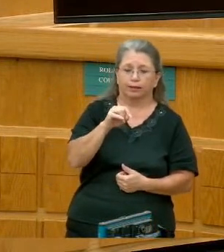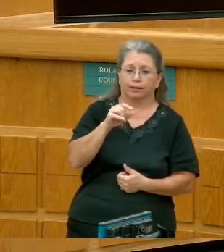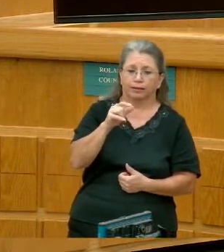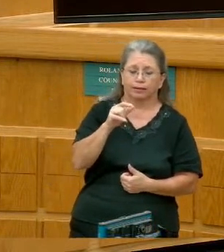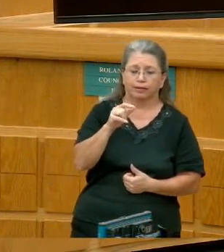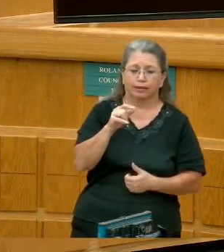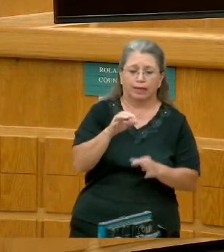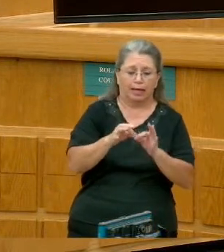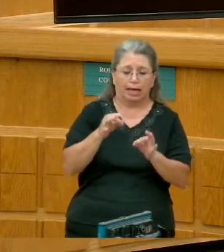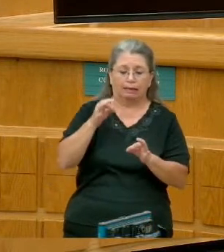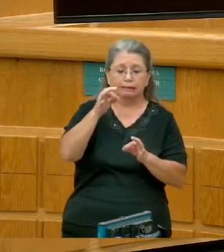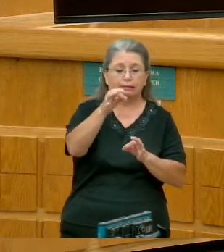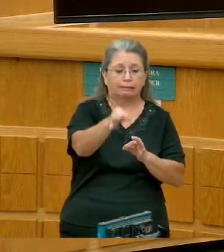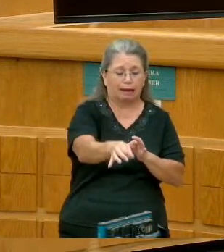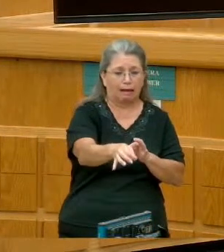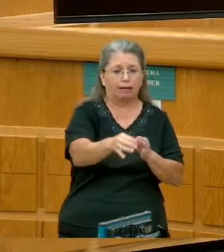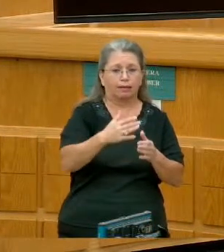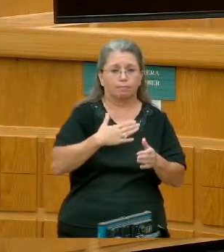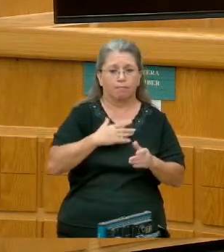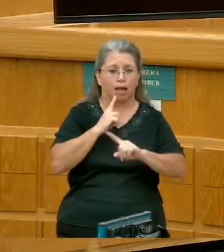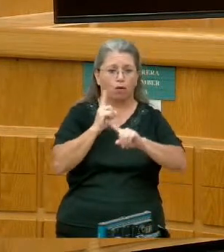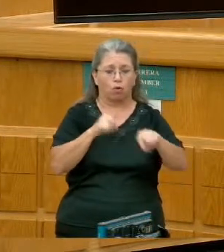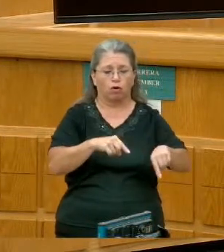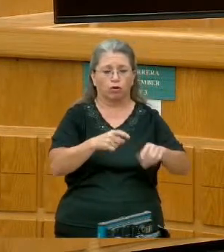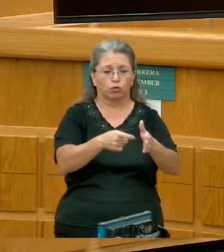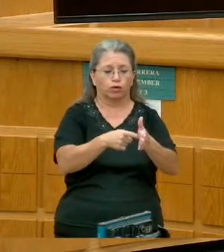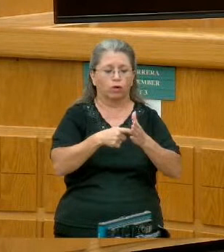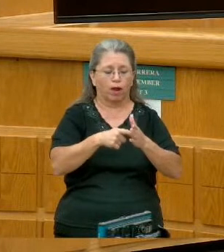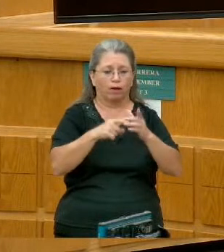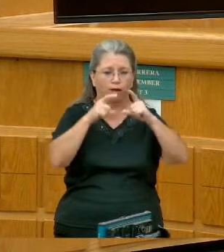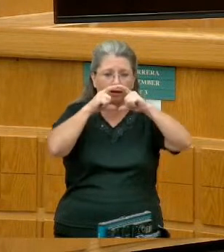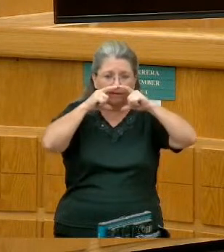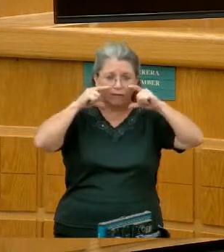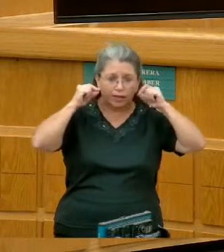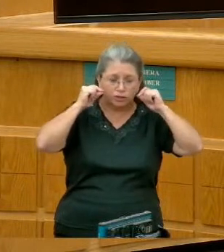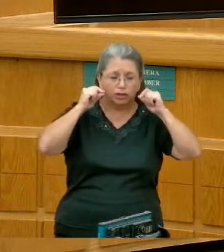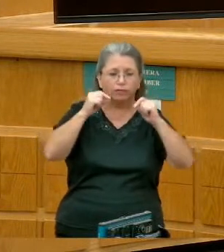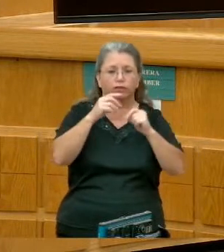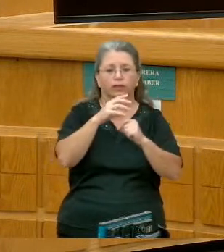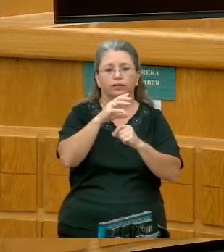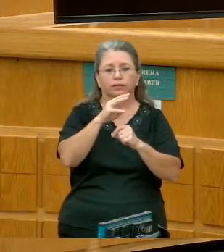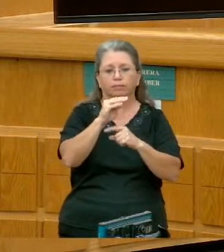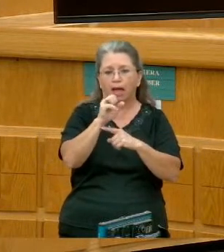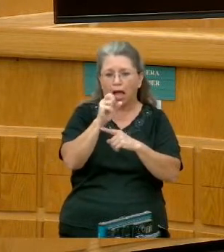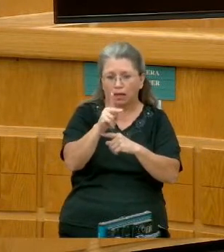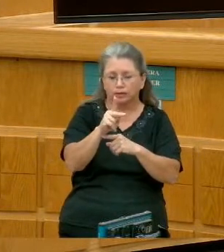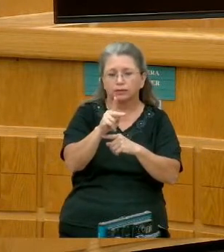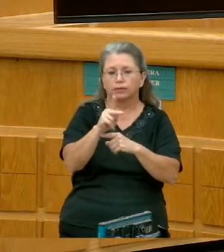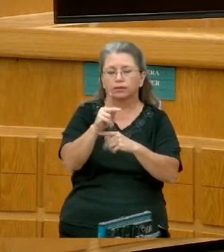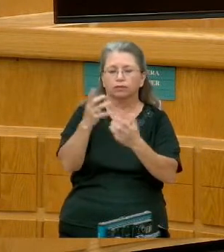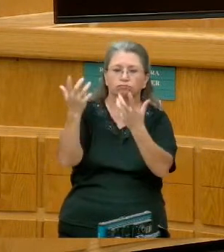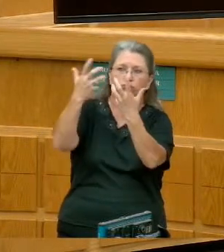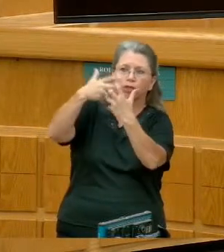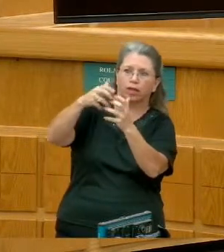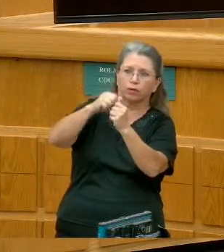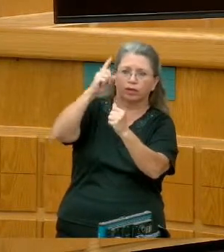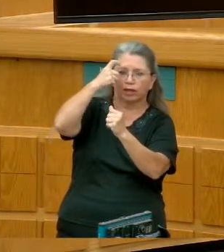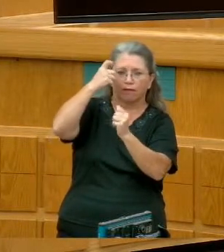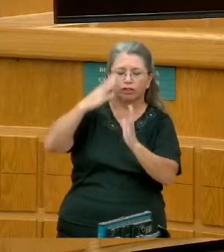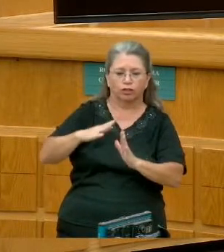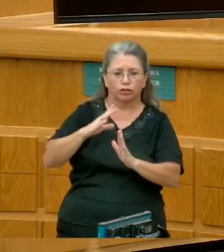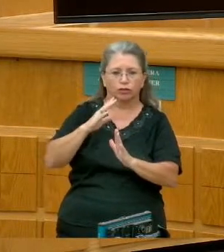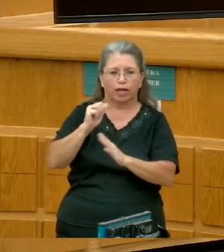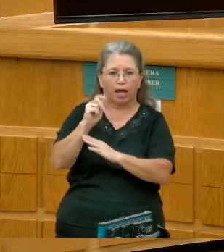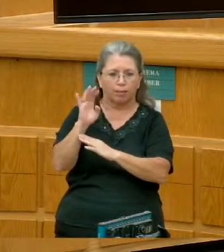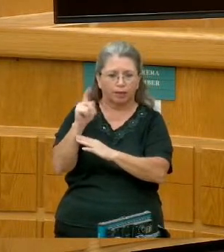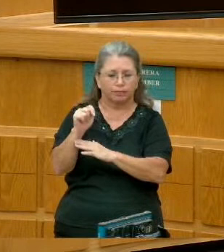facial coverings and masks to align with Governor Abbott's proclamation extending the statewide disaster declaration for a 5th month.